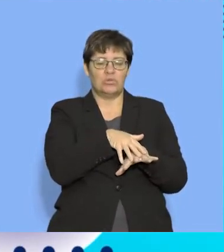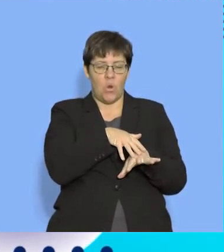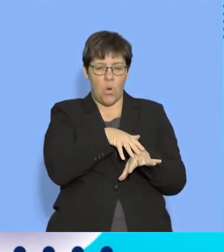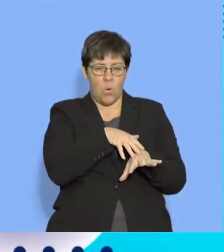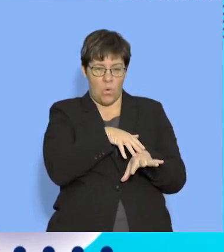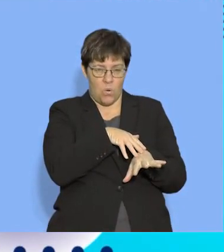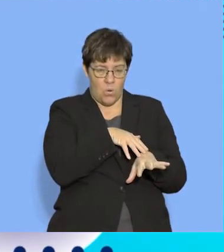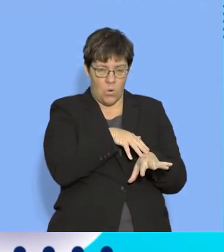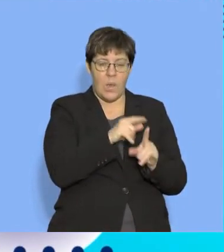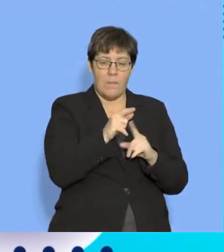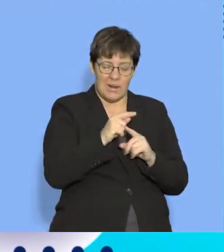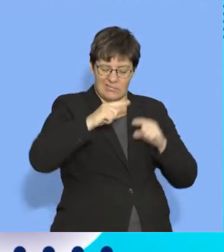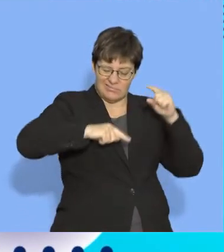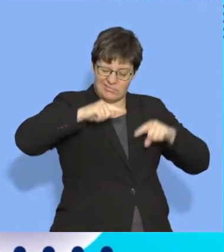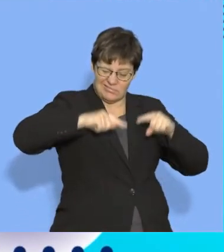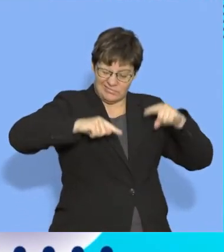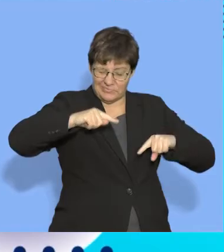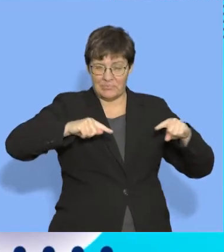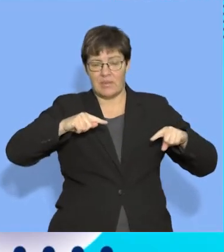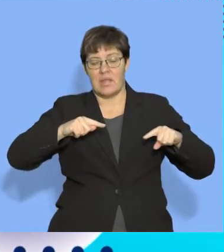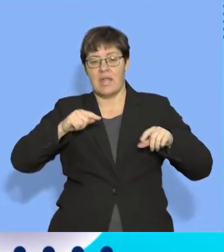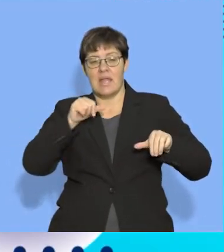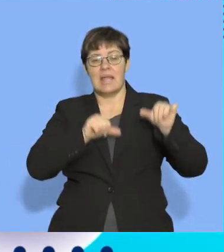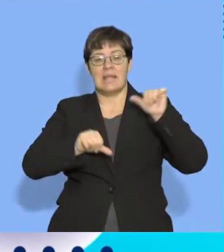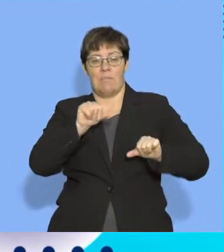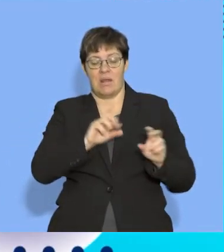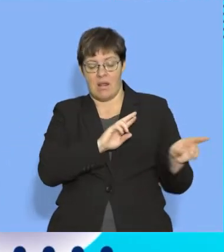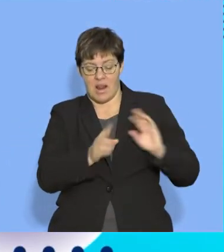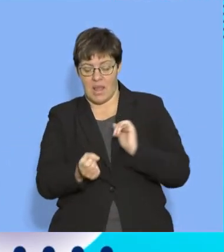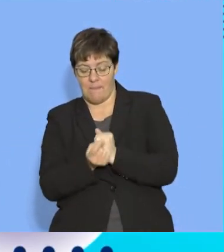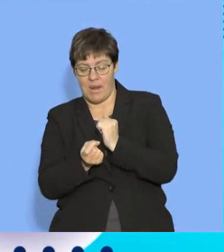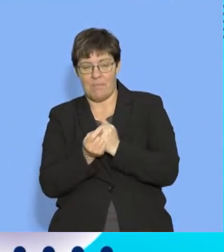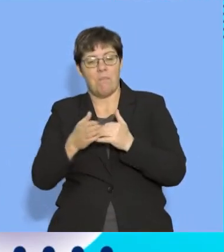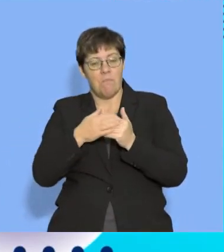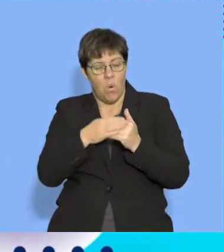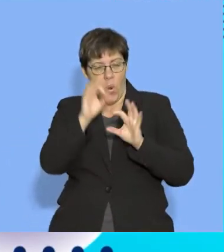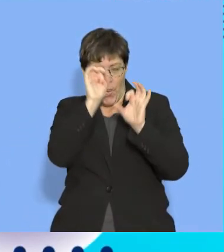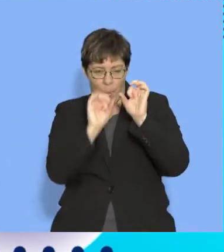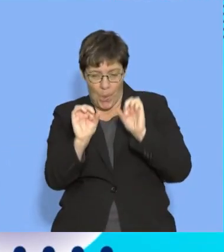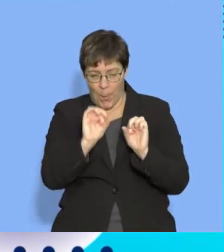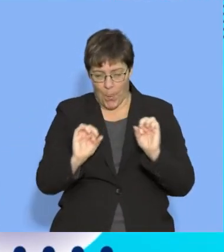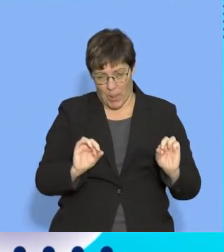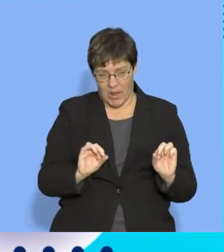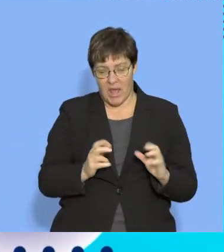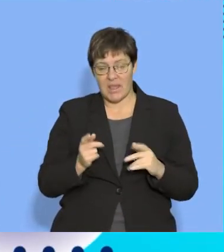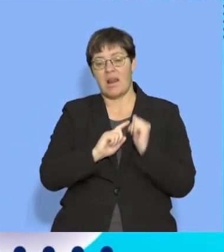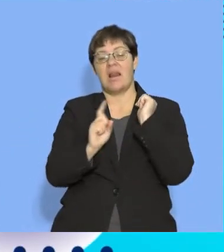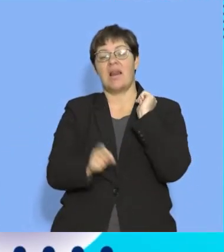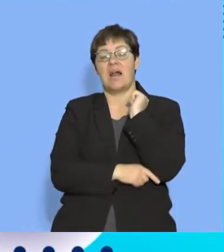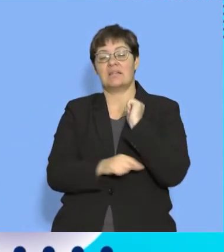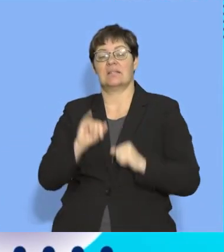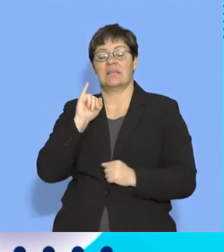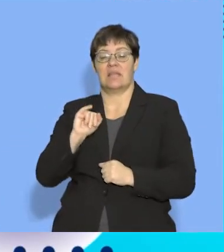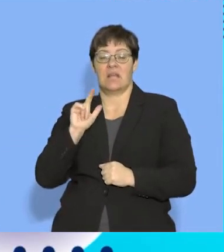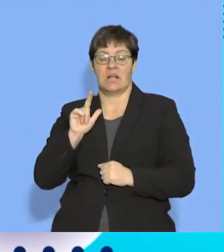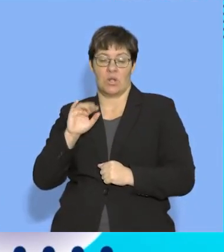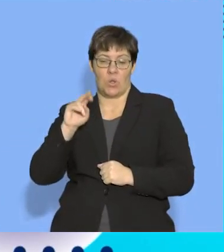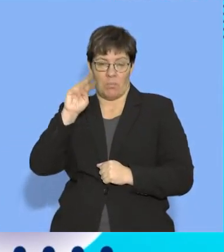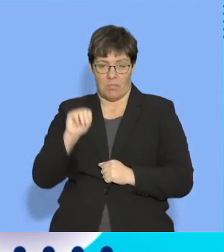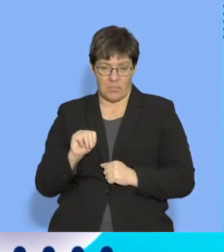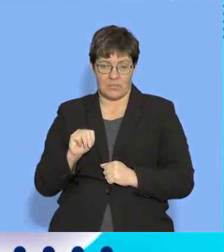it undergoes a series of chemical reactions breaking down the food. And then we finally see in the ileum,